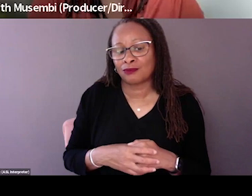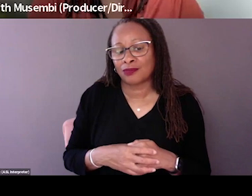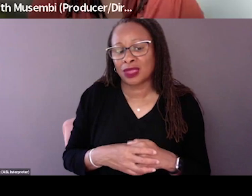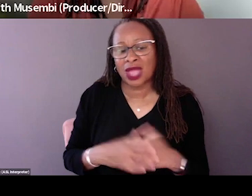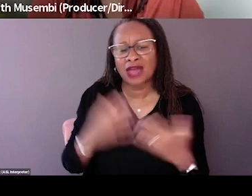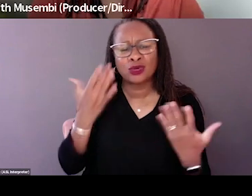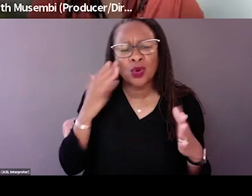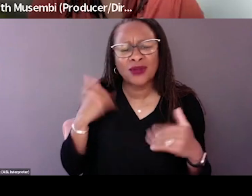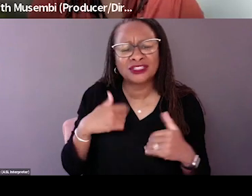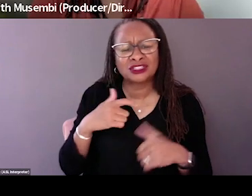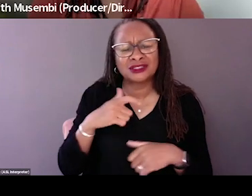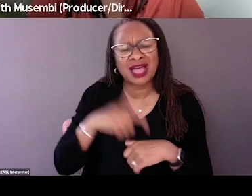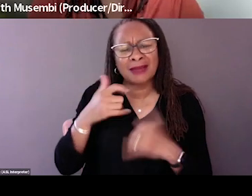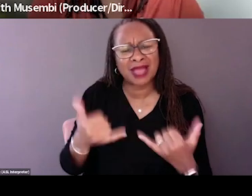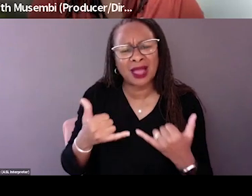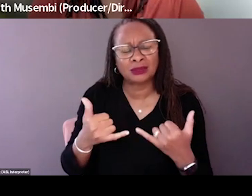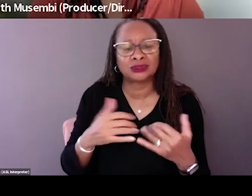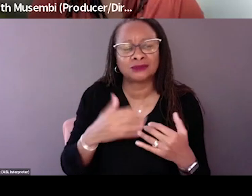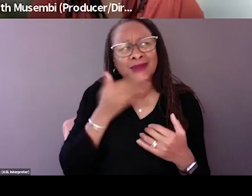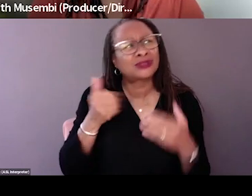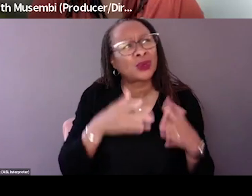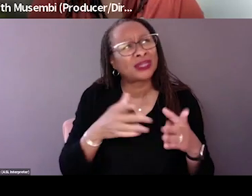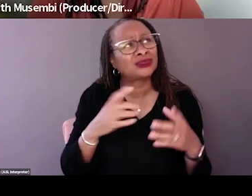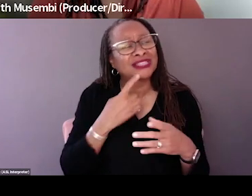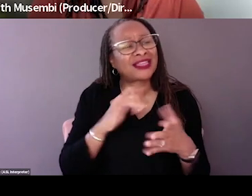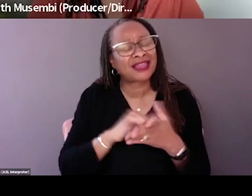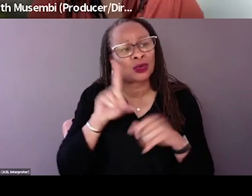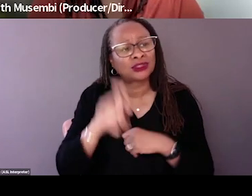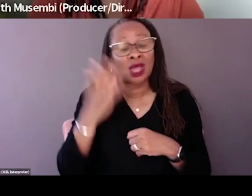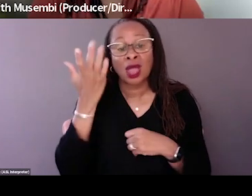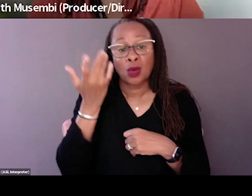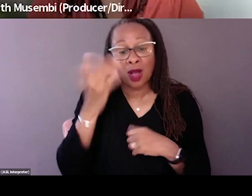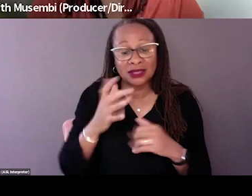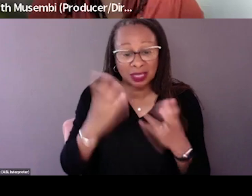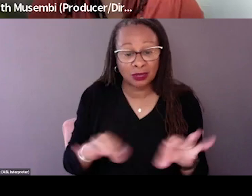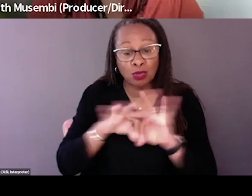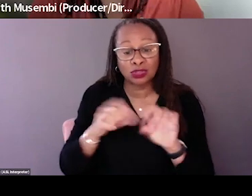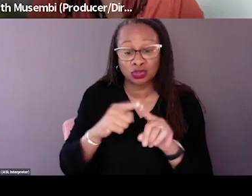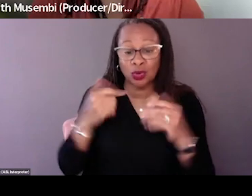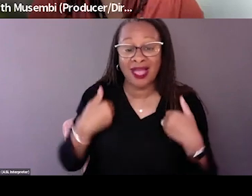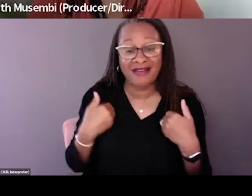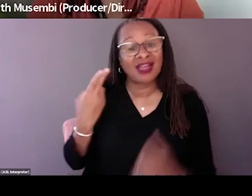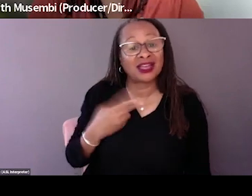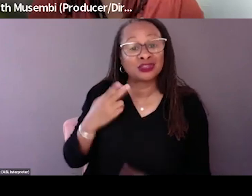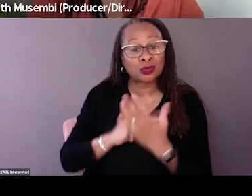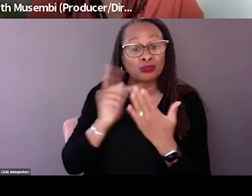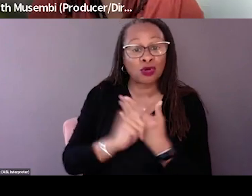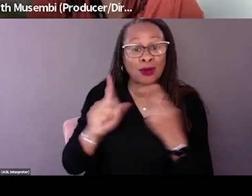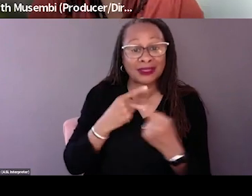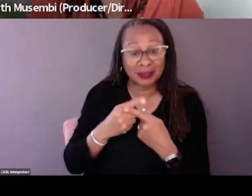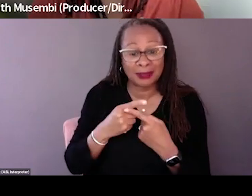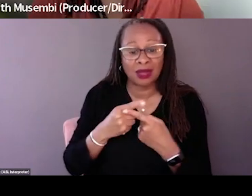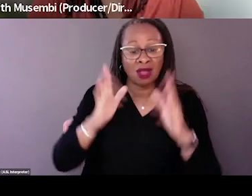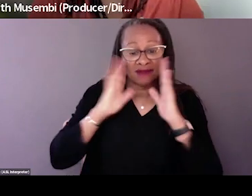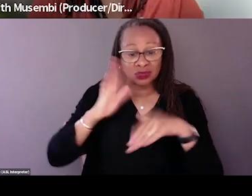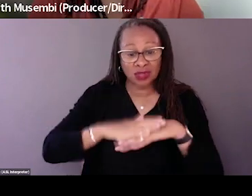but why now is it so important to have a history show that's about these female animals